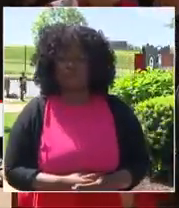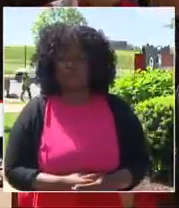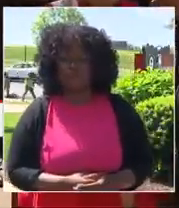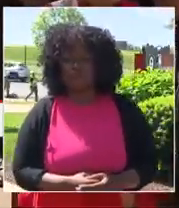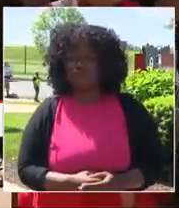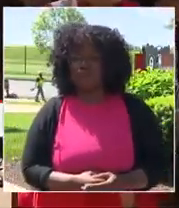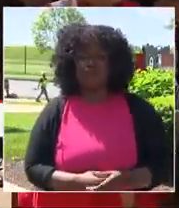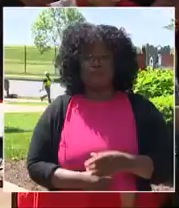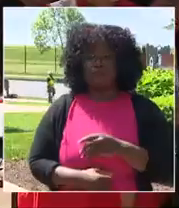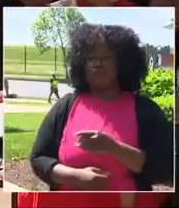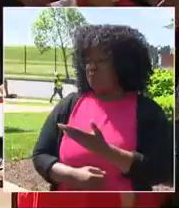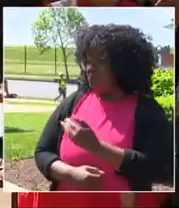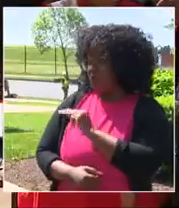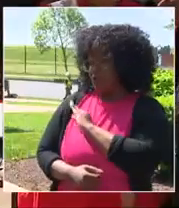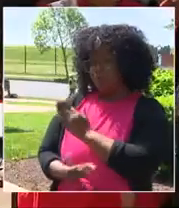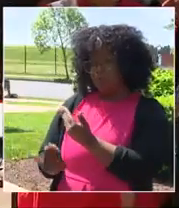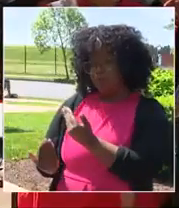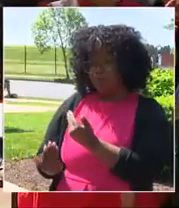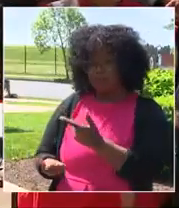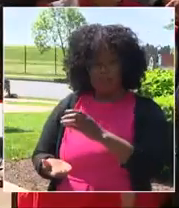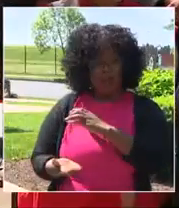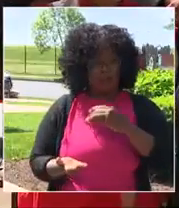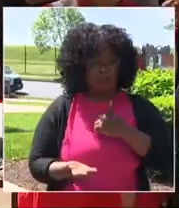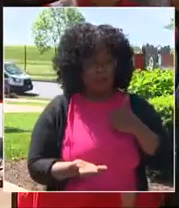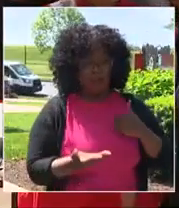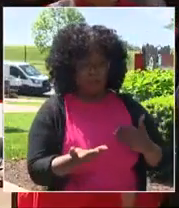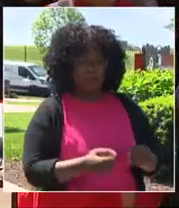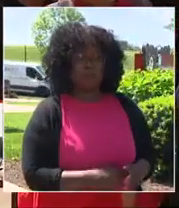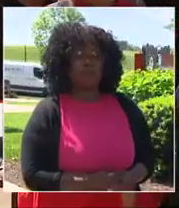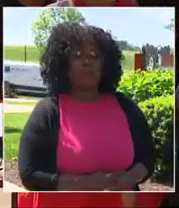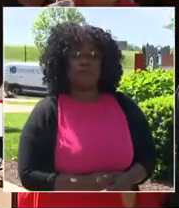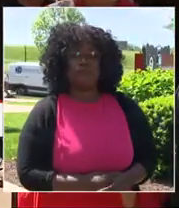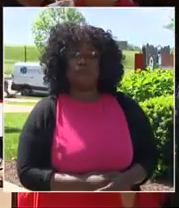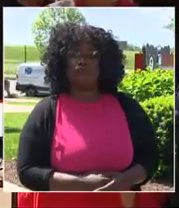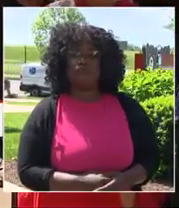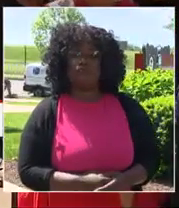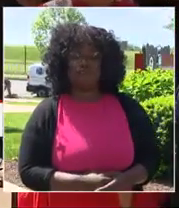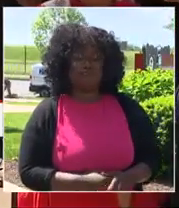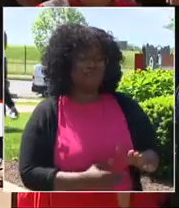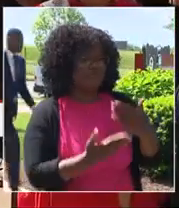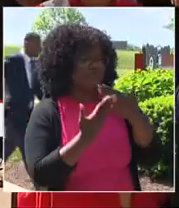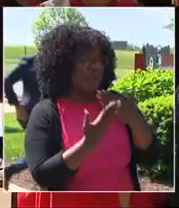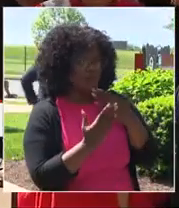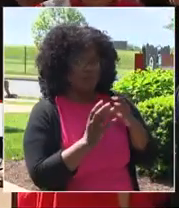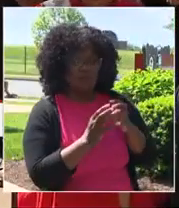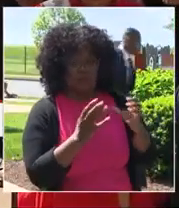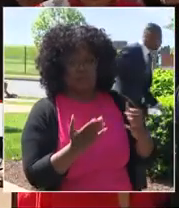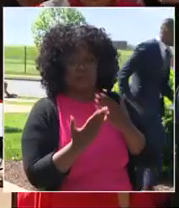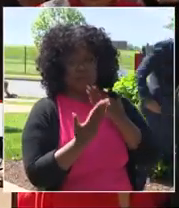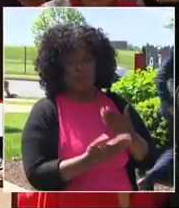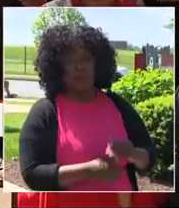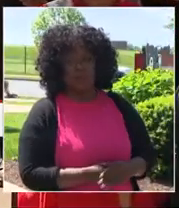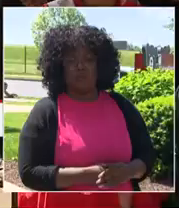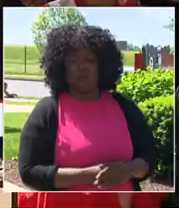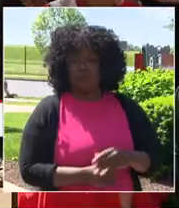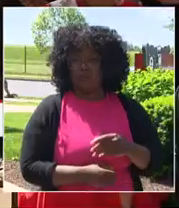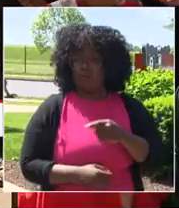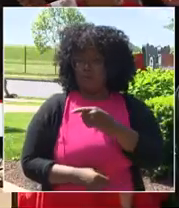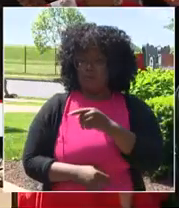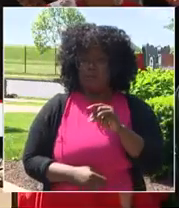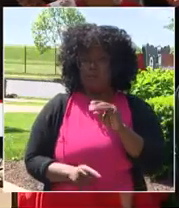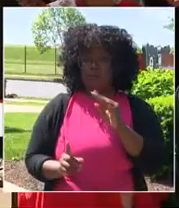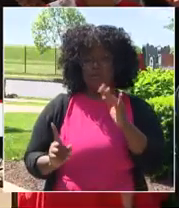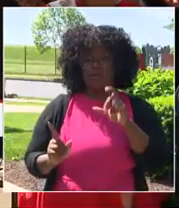Thank you, Mayor Bowser, and thank you, Michelle, for hosting us. I have two little kids. We've been to Children's ourselves and have received excellent